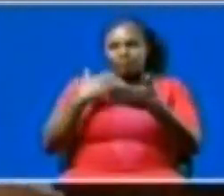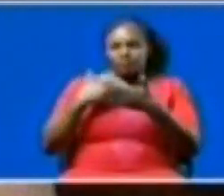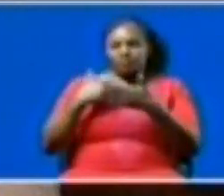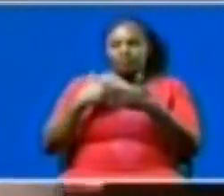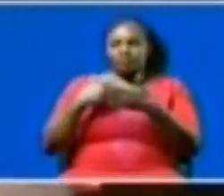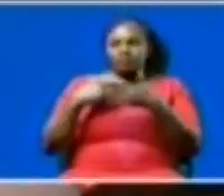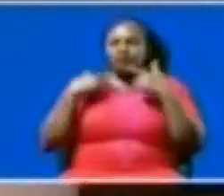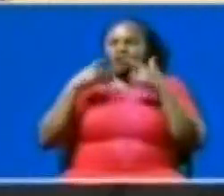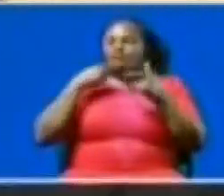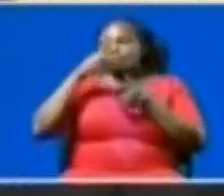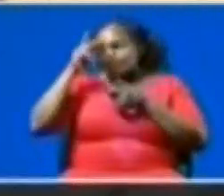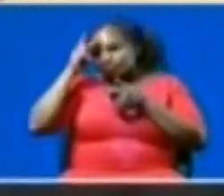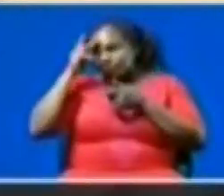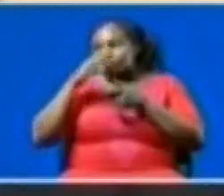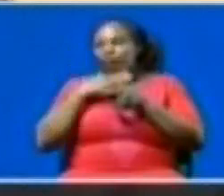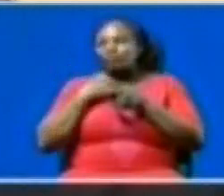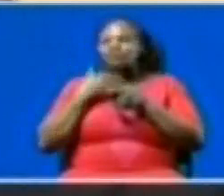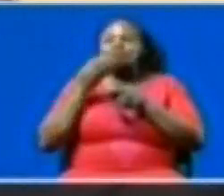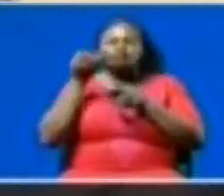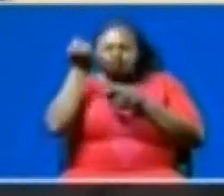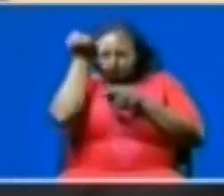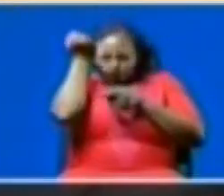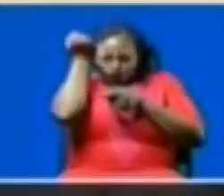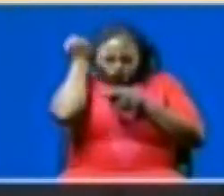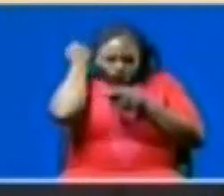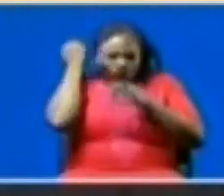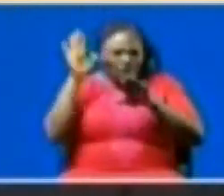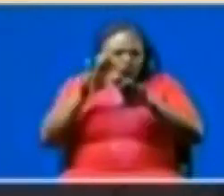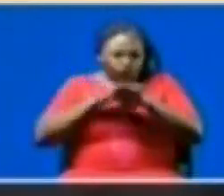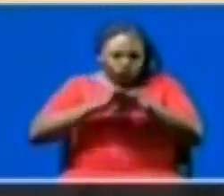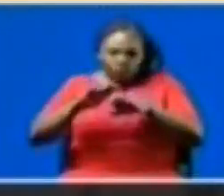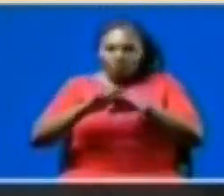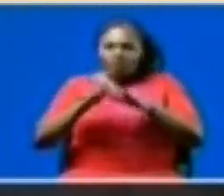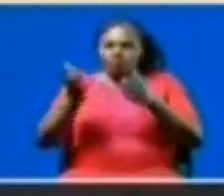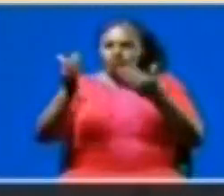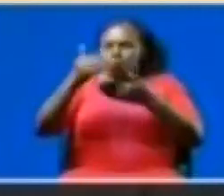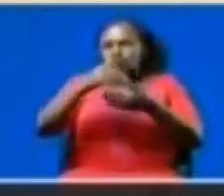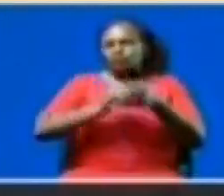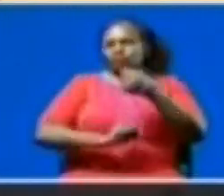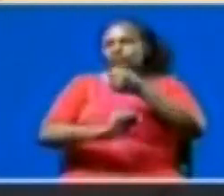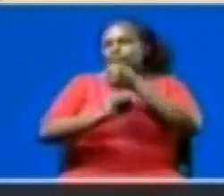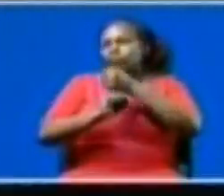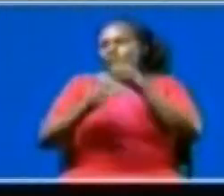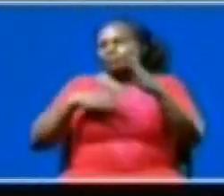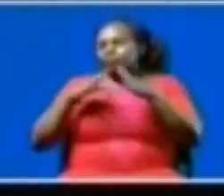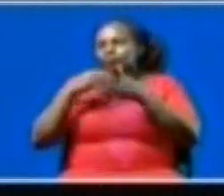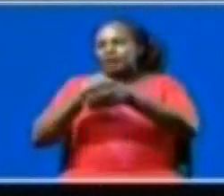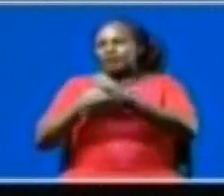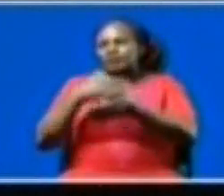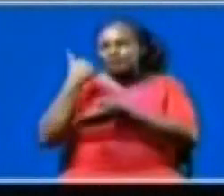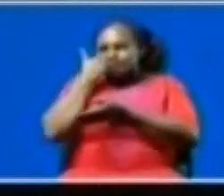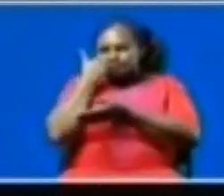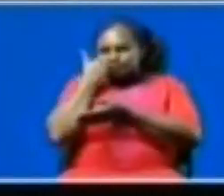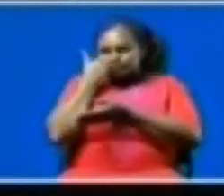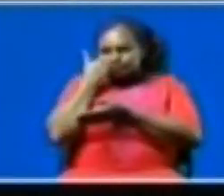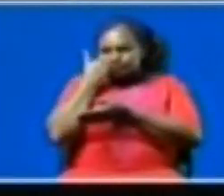Sophie announced to her parents that she wanted to shave her head bald and raise funds in support of cancer victims. And so you decide